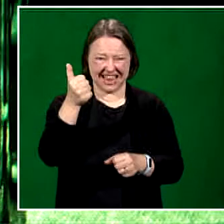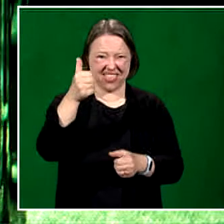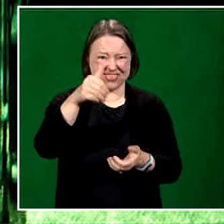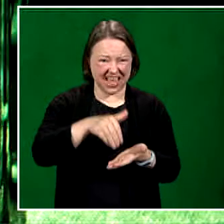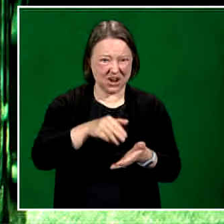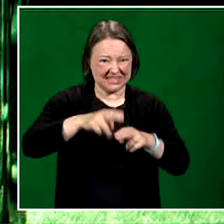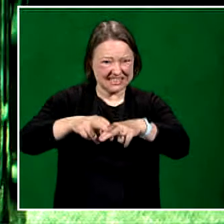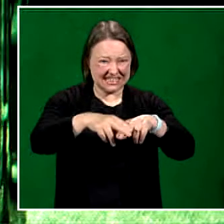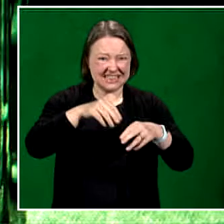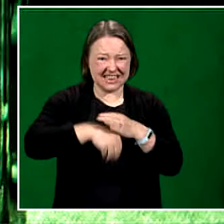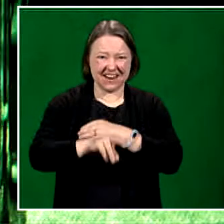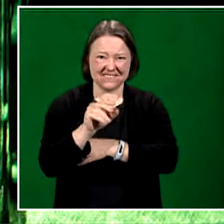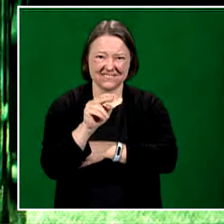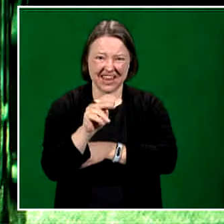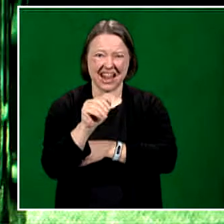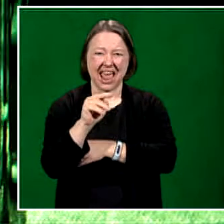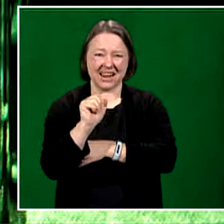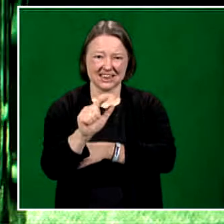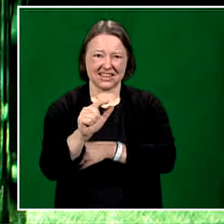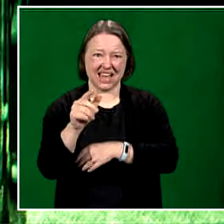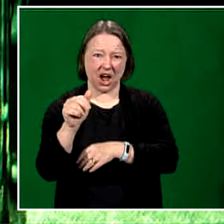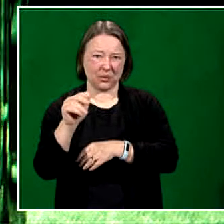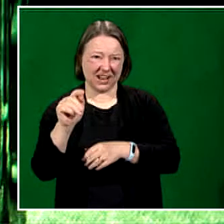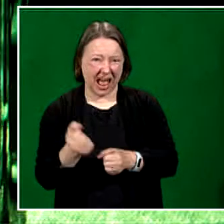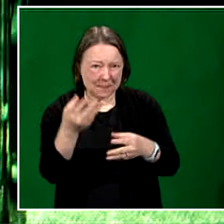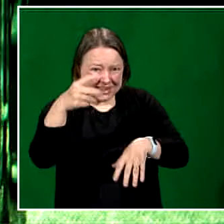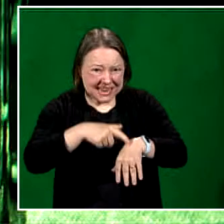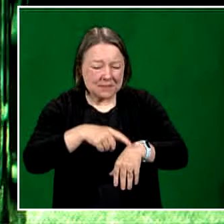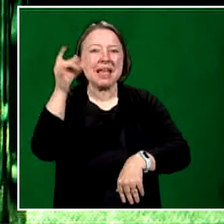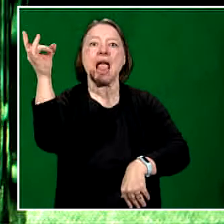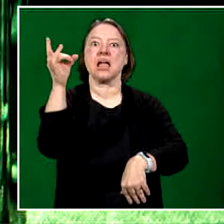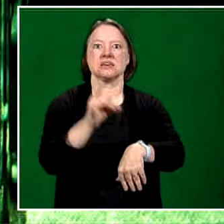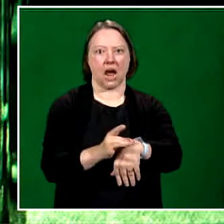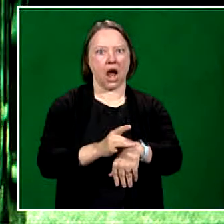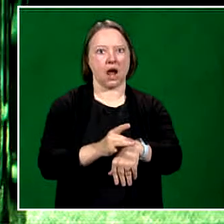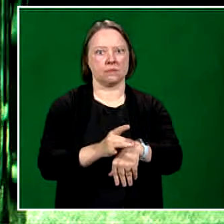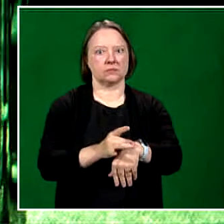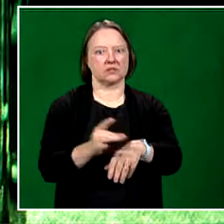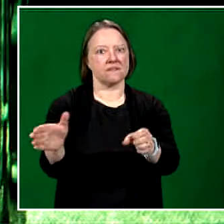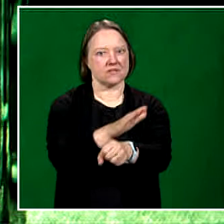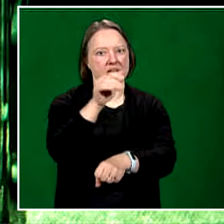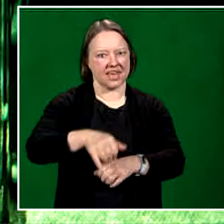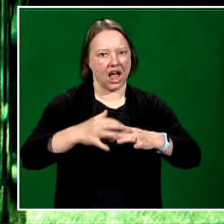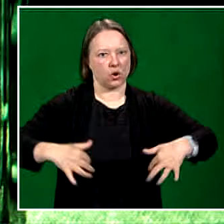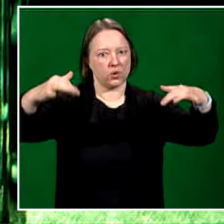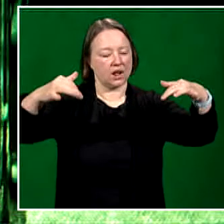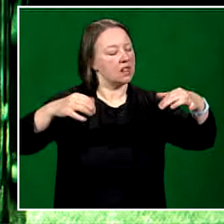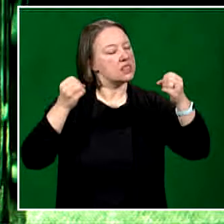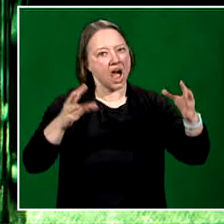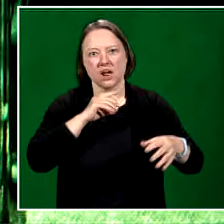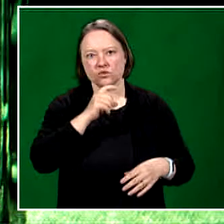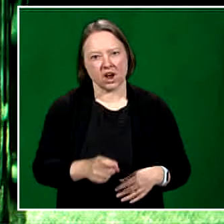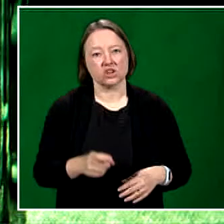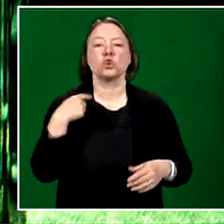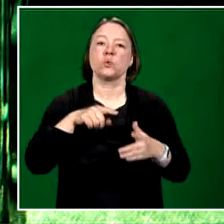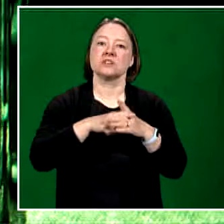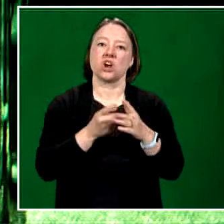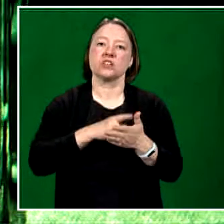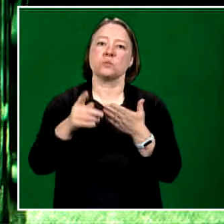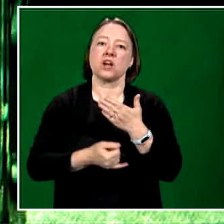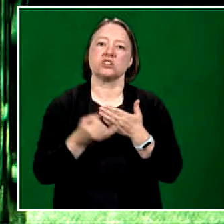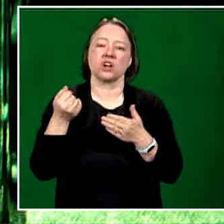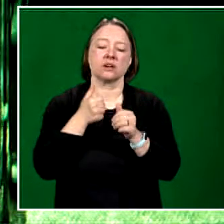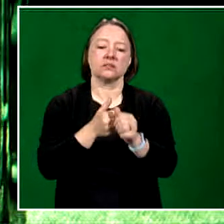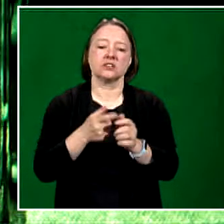Andel Arena, 8 times over. That is a lot of trash. Starting this project, we saw, according to the